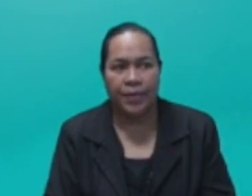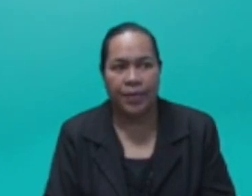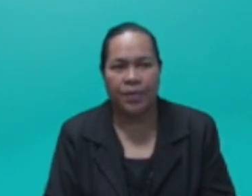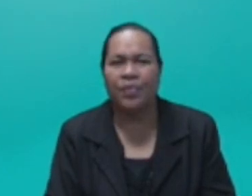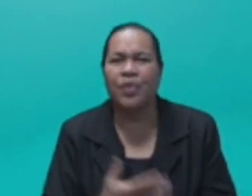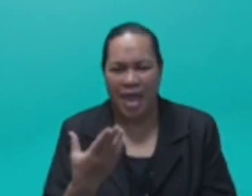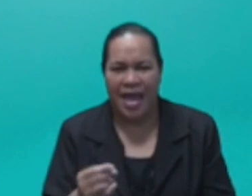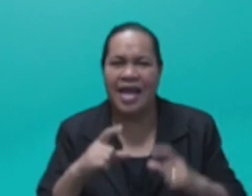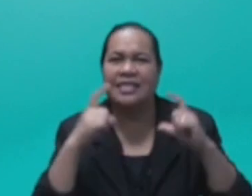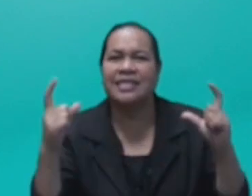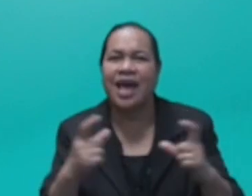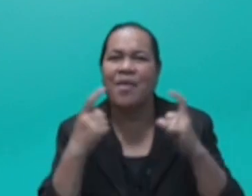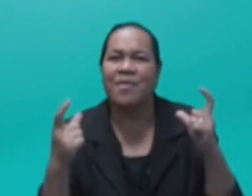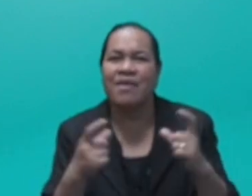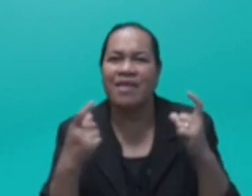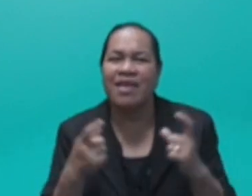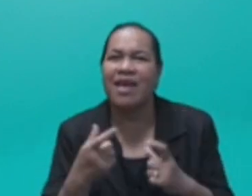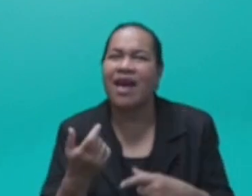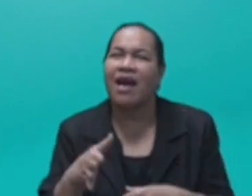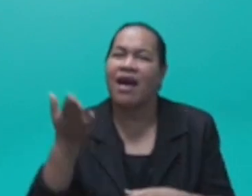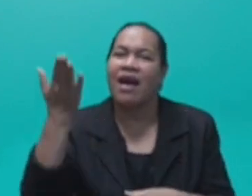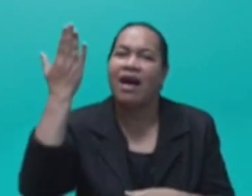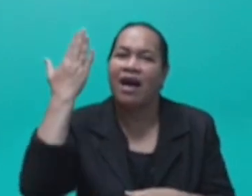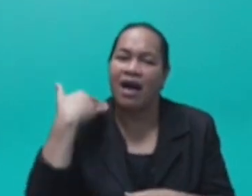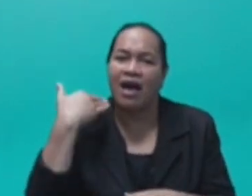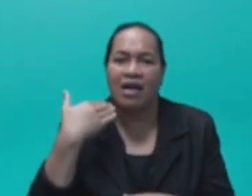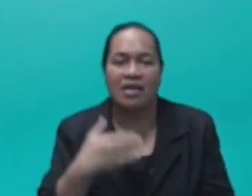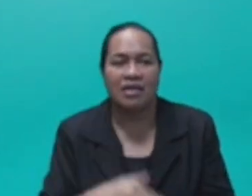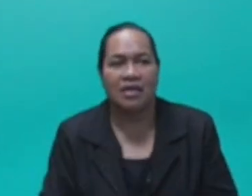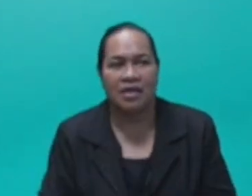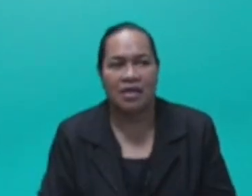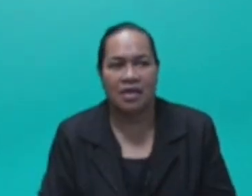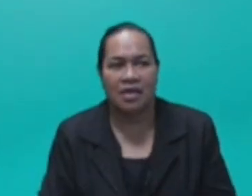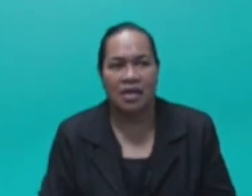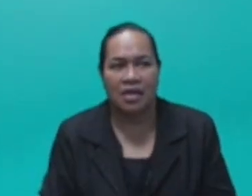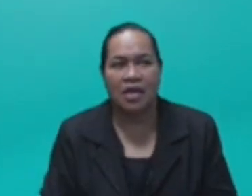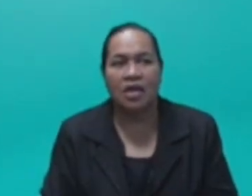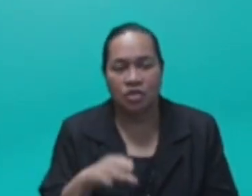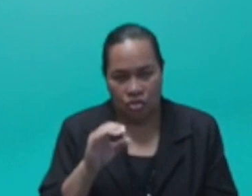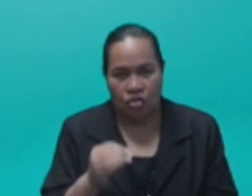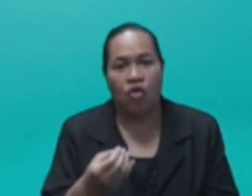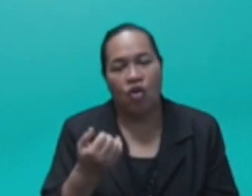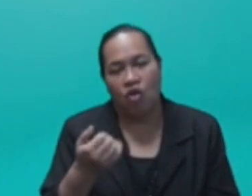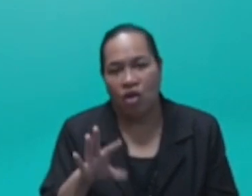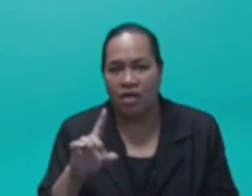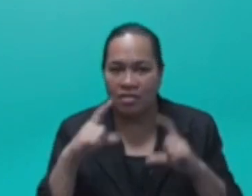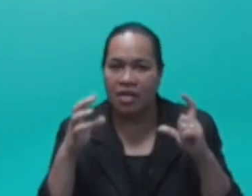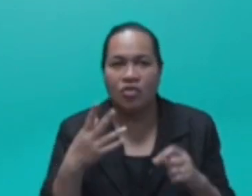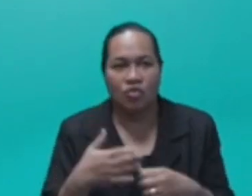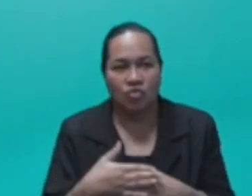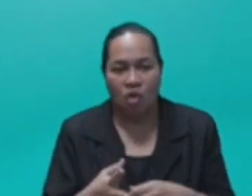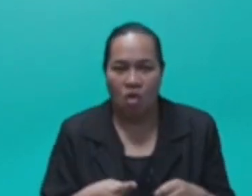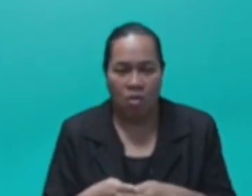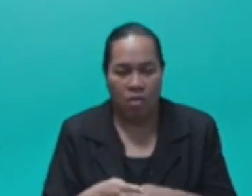ceremony done for the construction of a Lotoka complex. Until today, it has not eventuated, so we actually have implemented it now. We